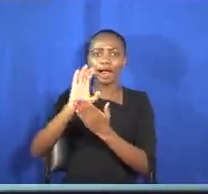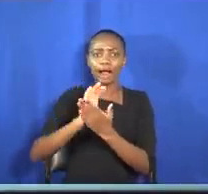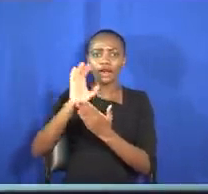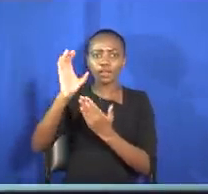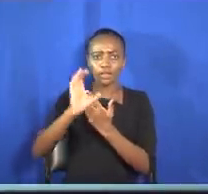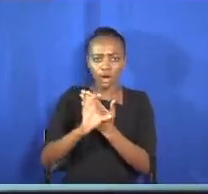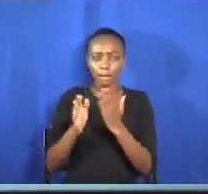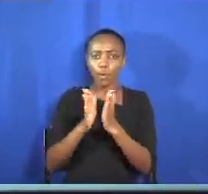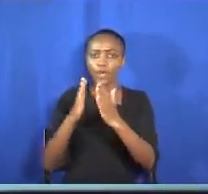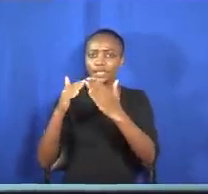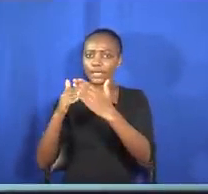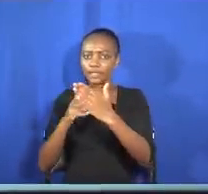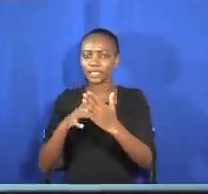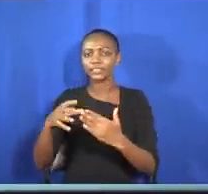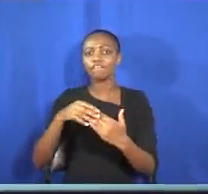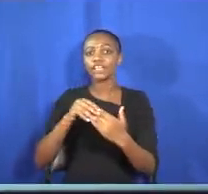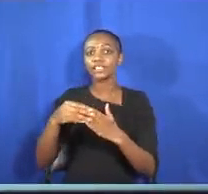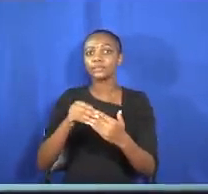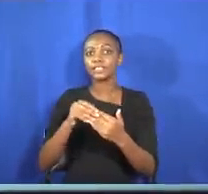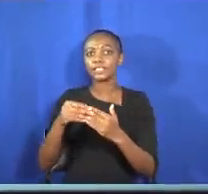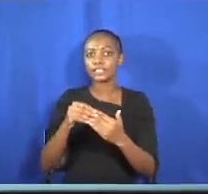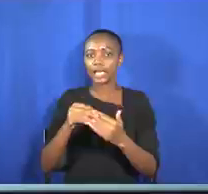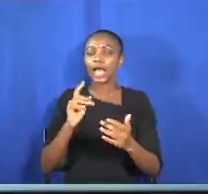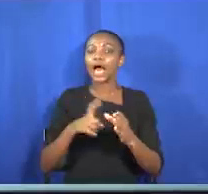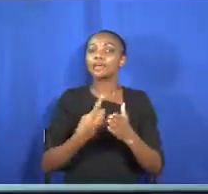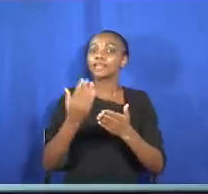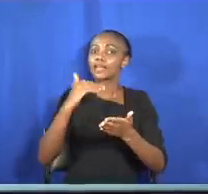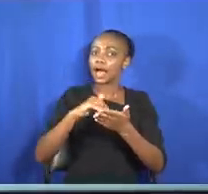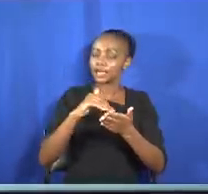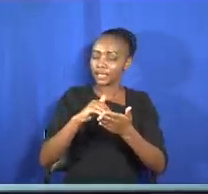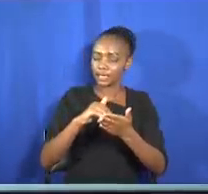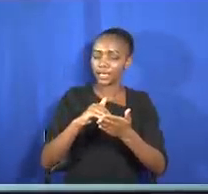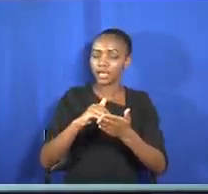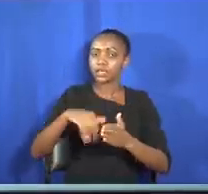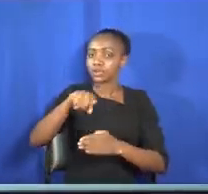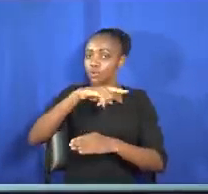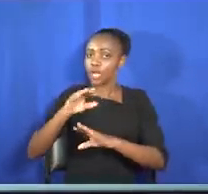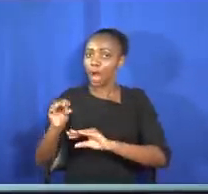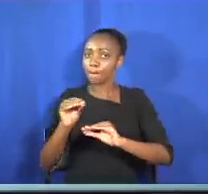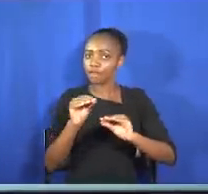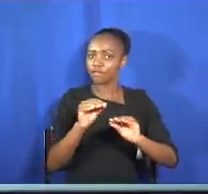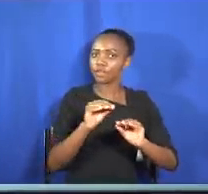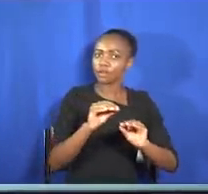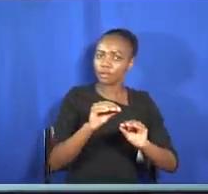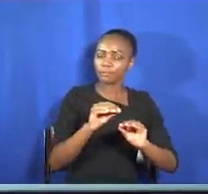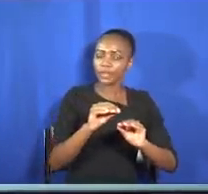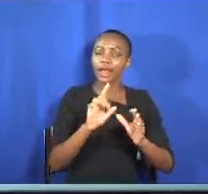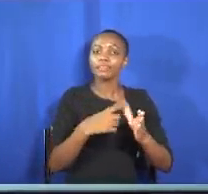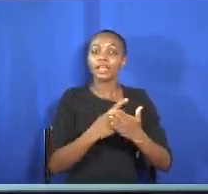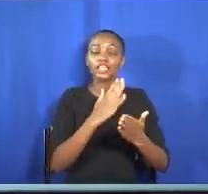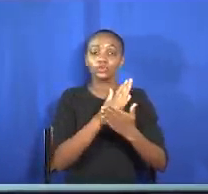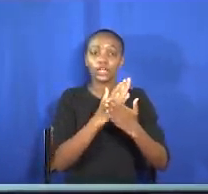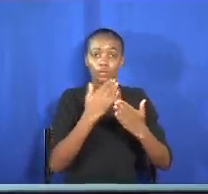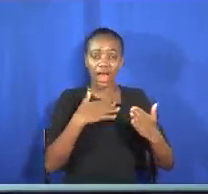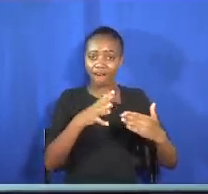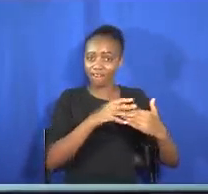prescriptive curriculum with limited flexibility. And then we are moving to a curriculum which is